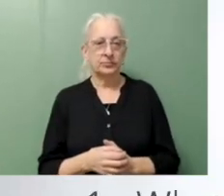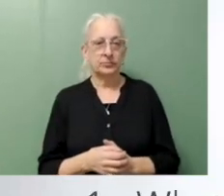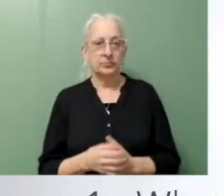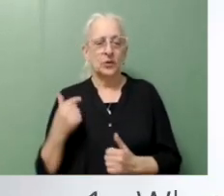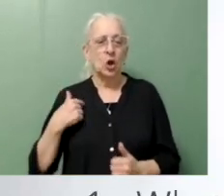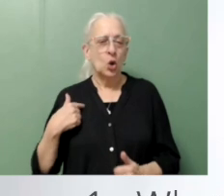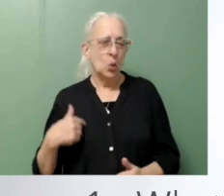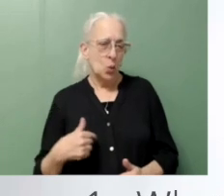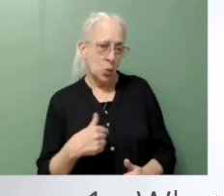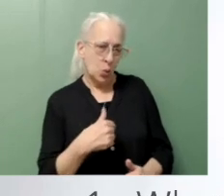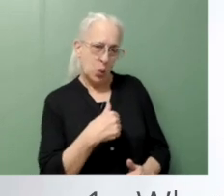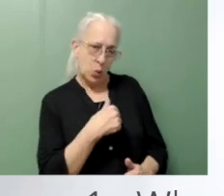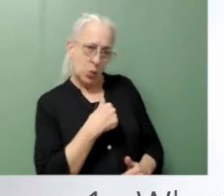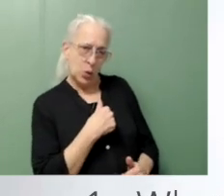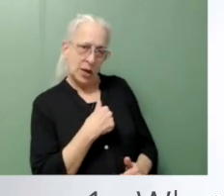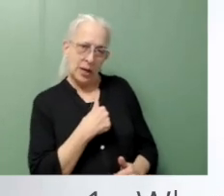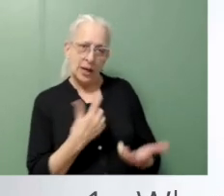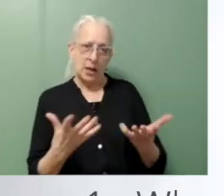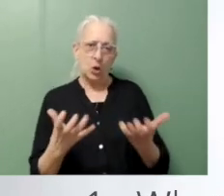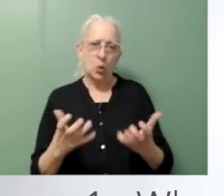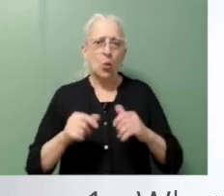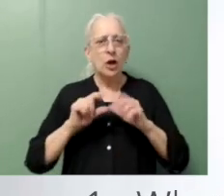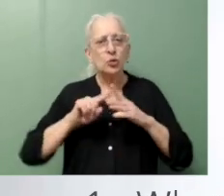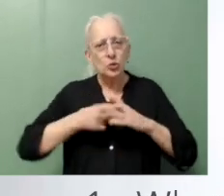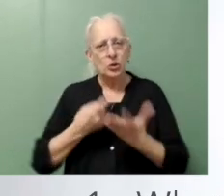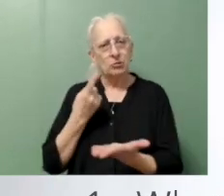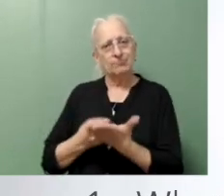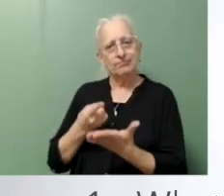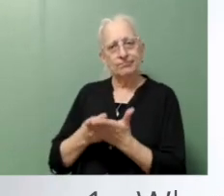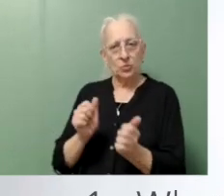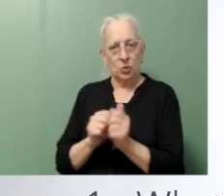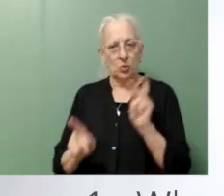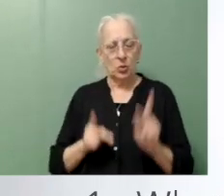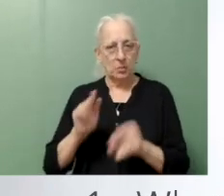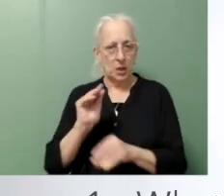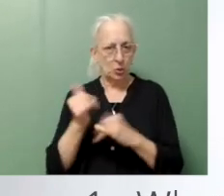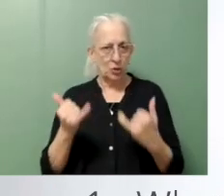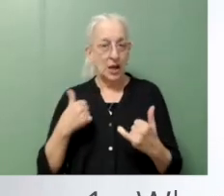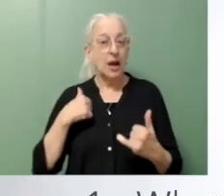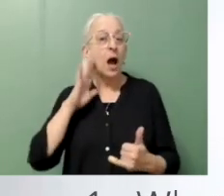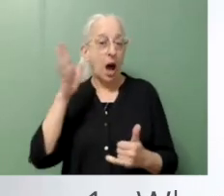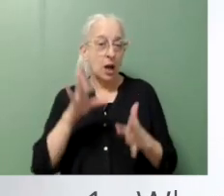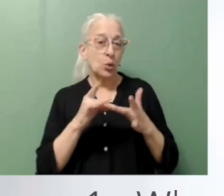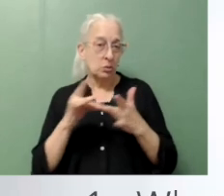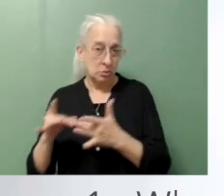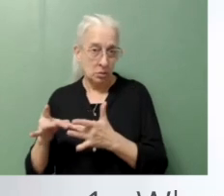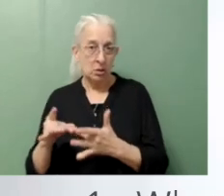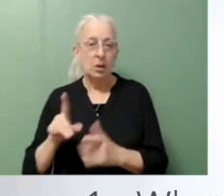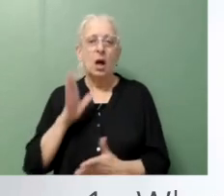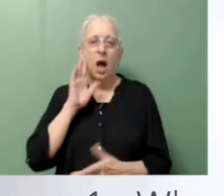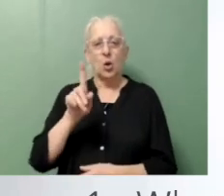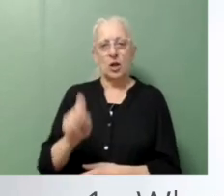So we would like to begin a discussion with attendees tonight. I will facilitate and ask 4